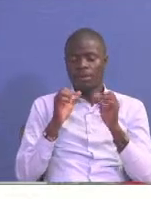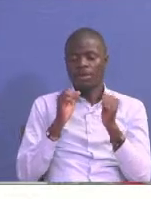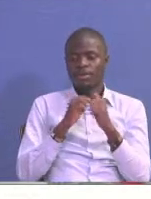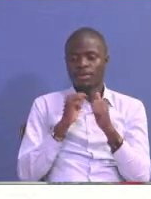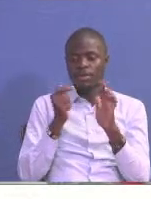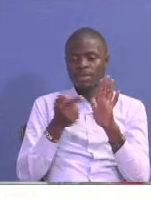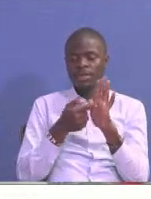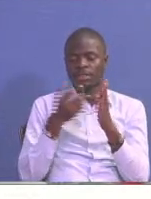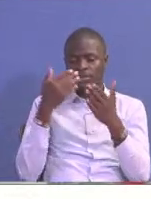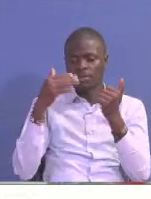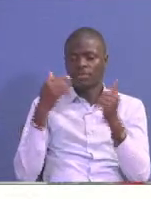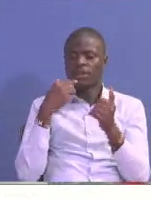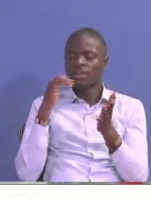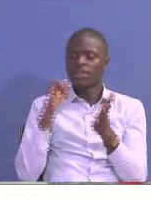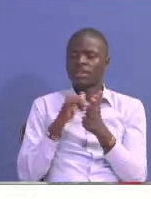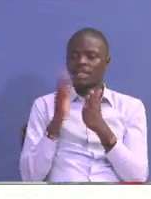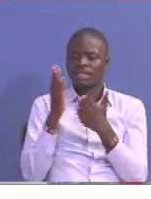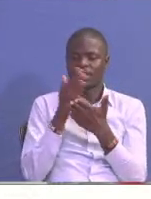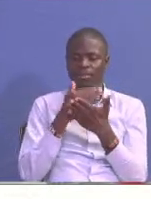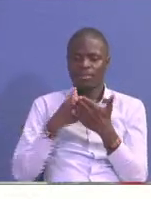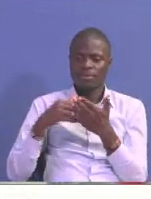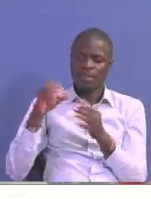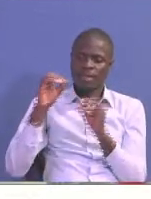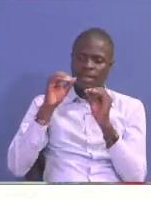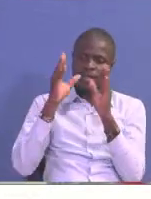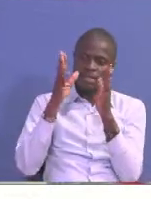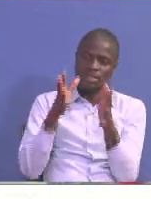universities so that some of our professors